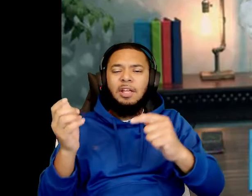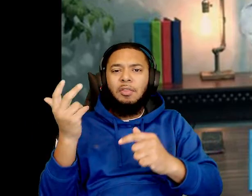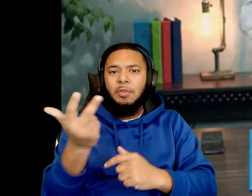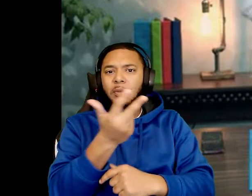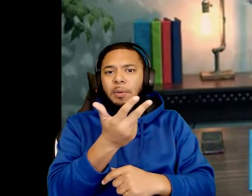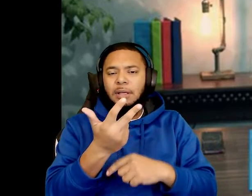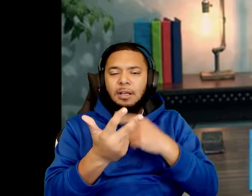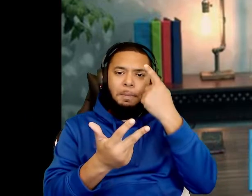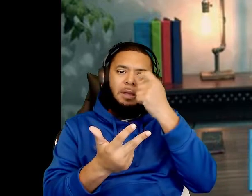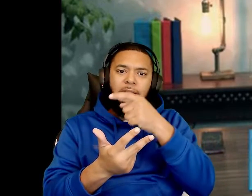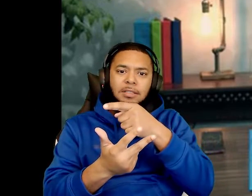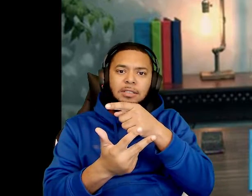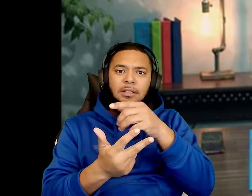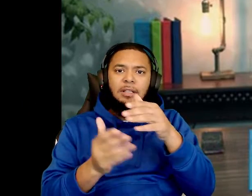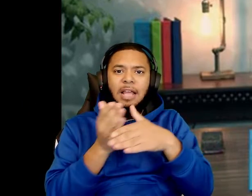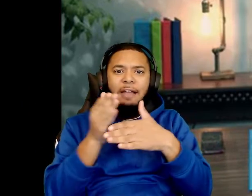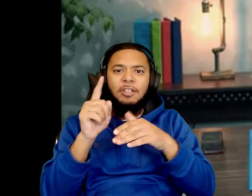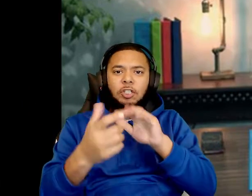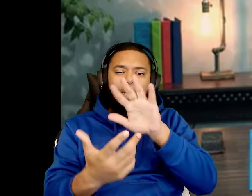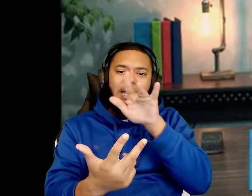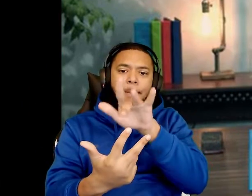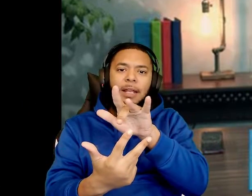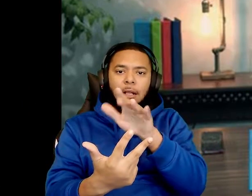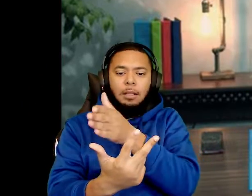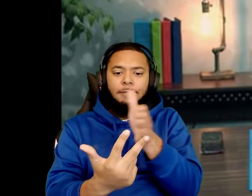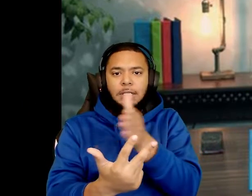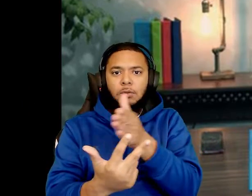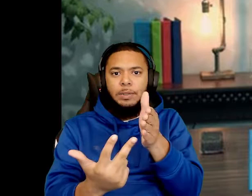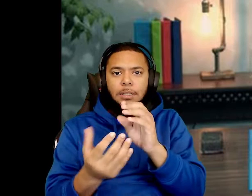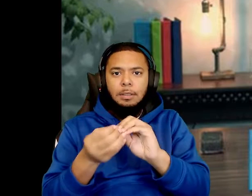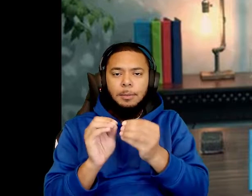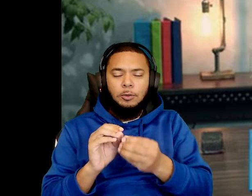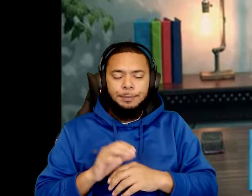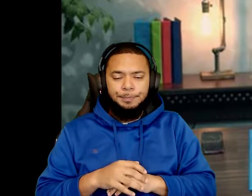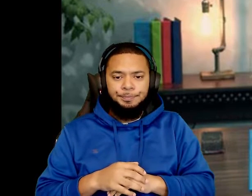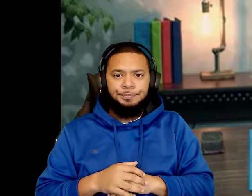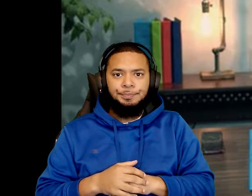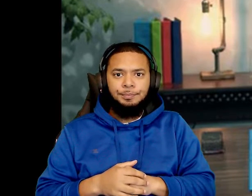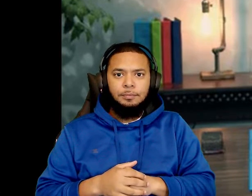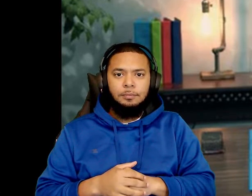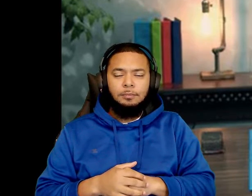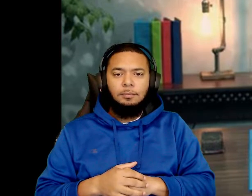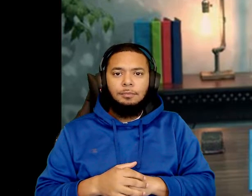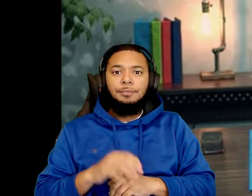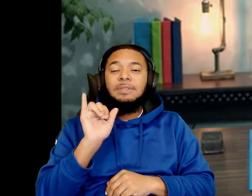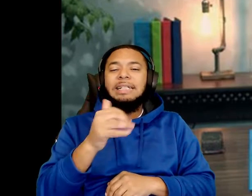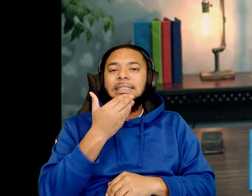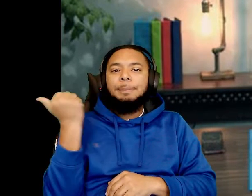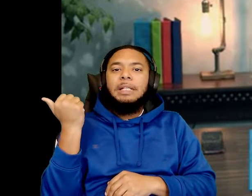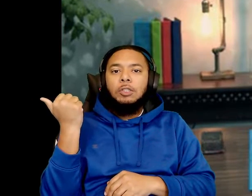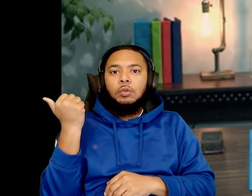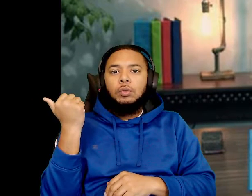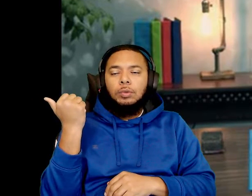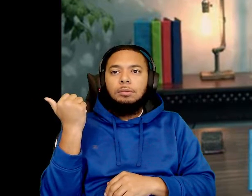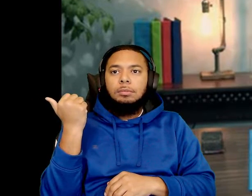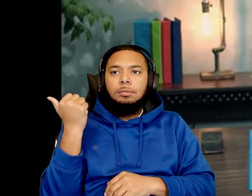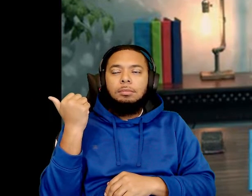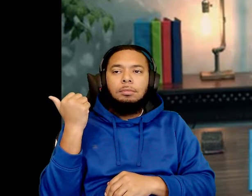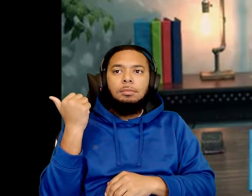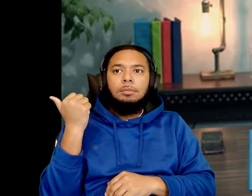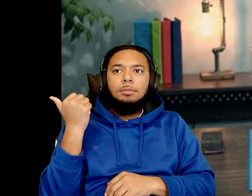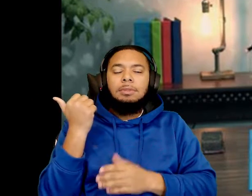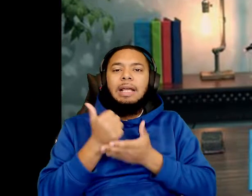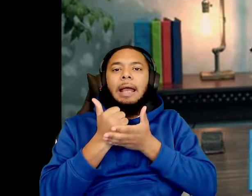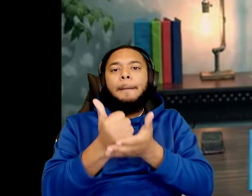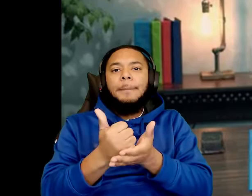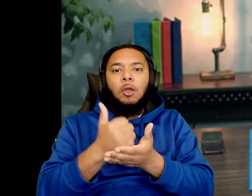324, because the average should meet in the middle. So that's a better use of your time for budgeting,